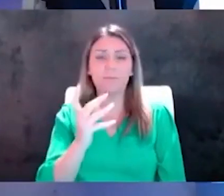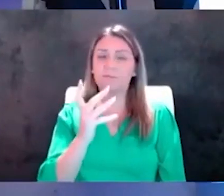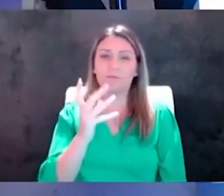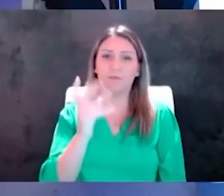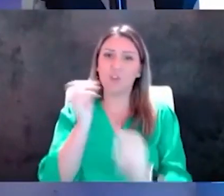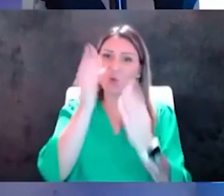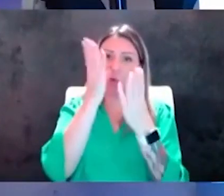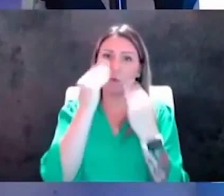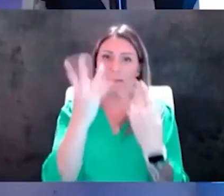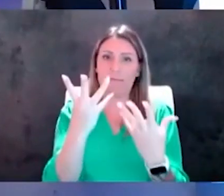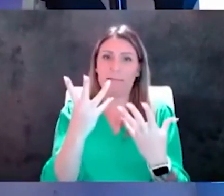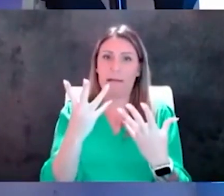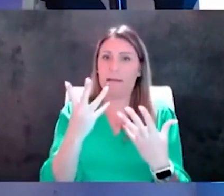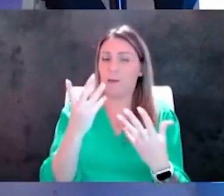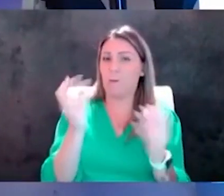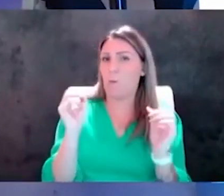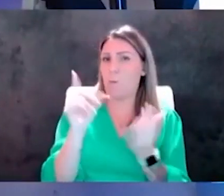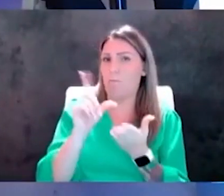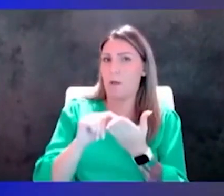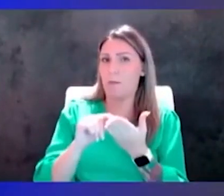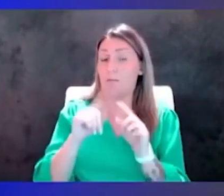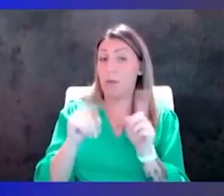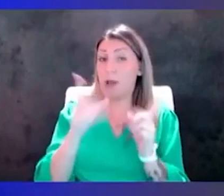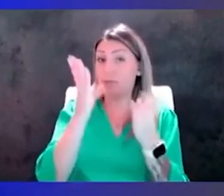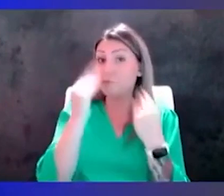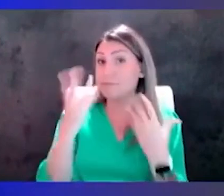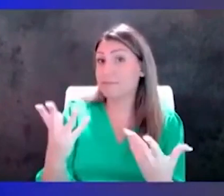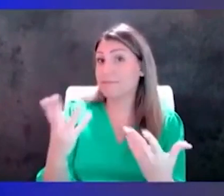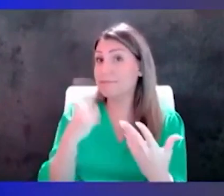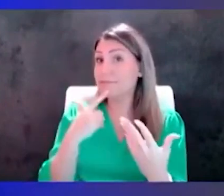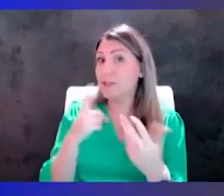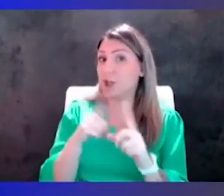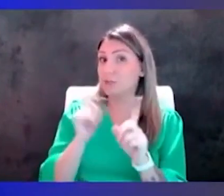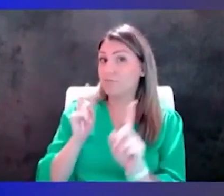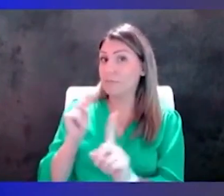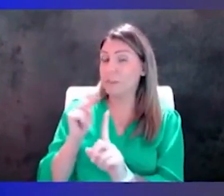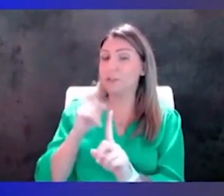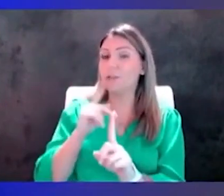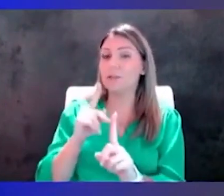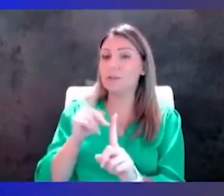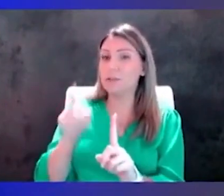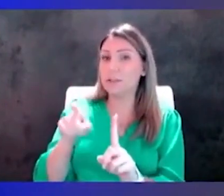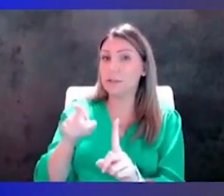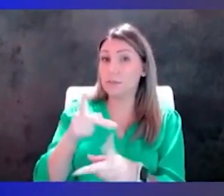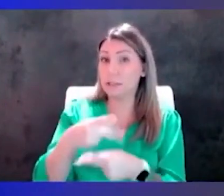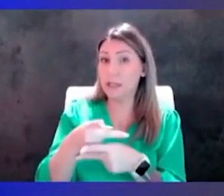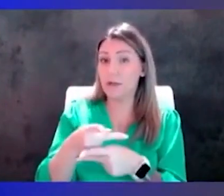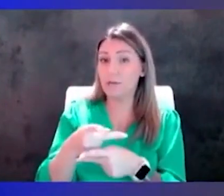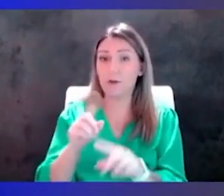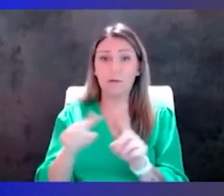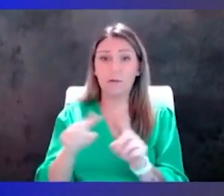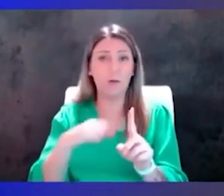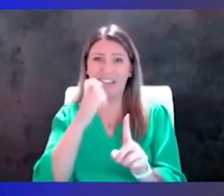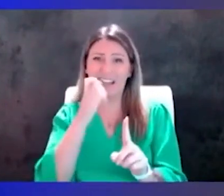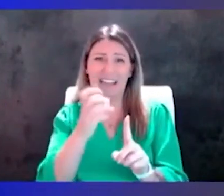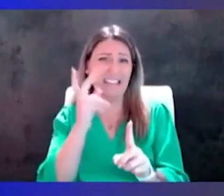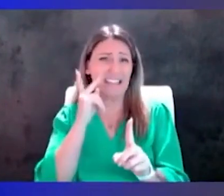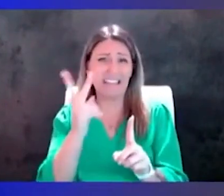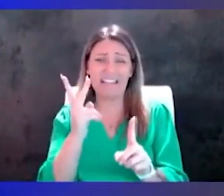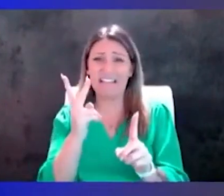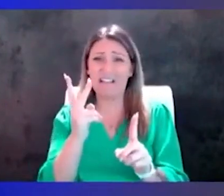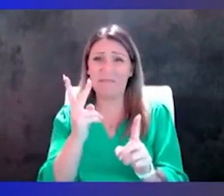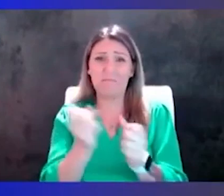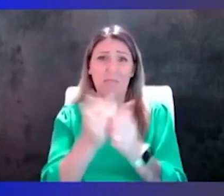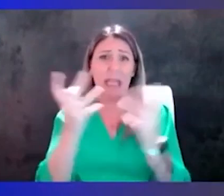seen any publications on that, but I can tell you anecdotally, you know, we got to be careful with this, of course, but we're not seeing a lot of patients who got the